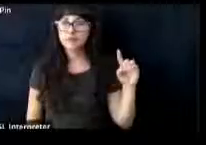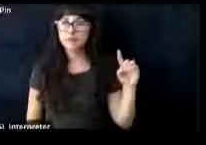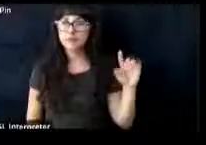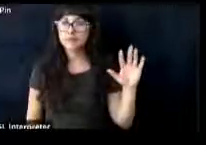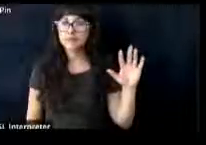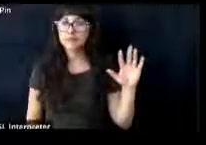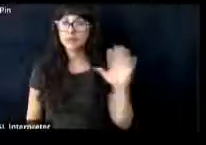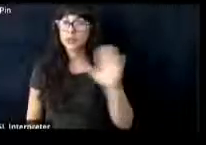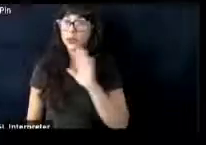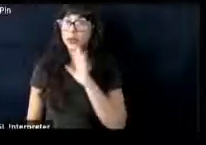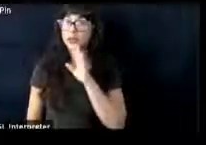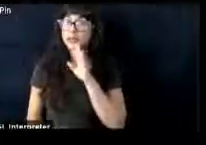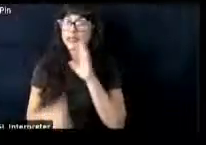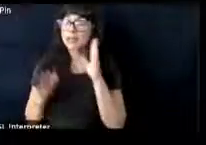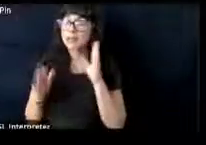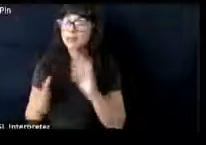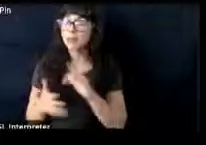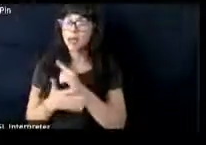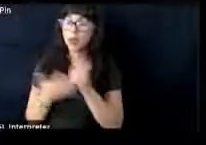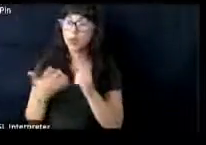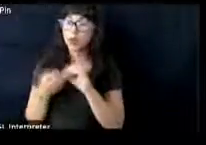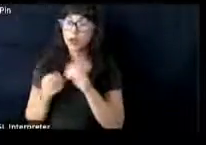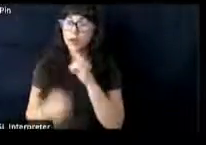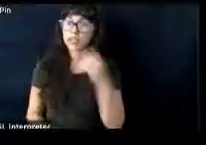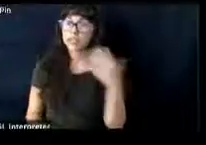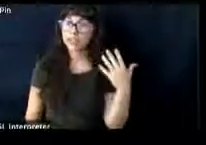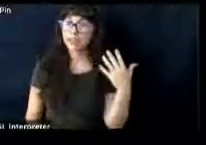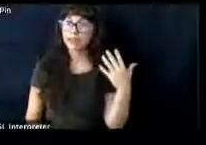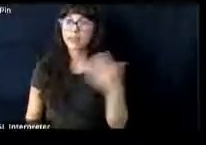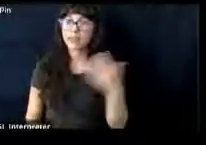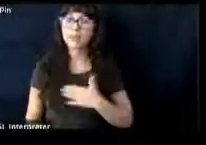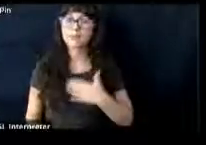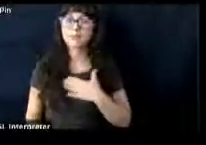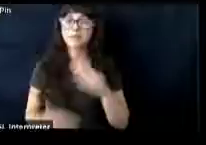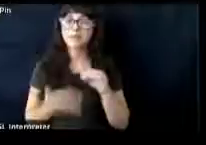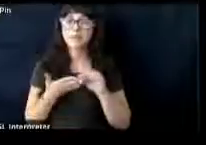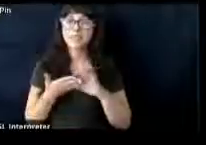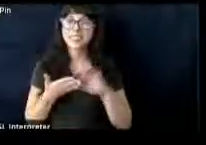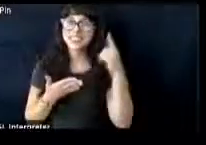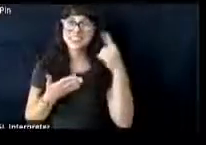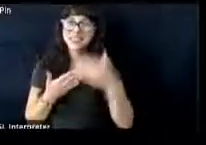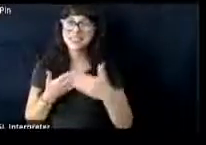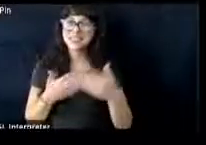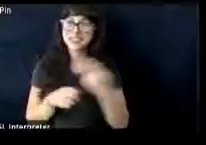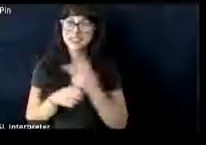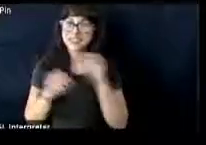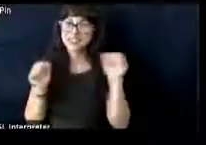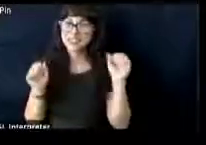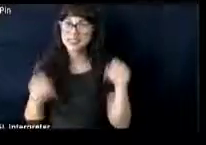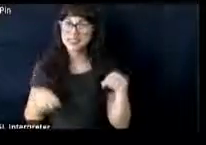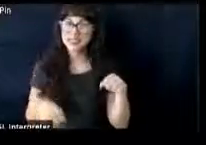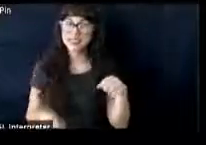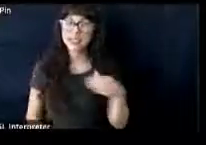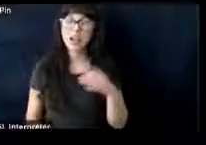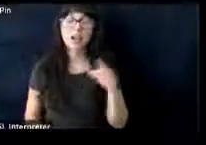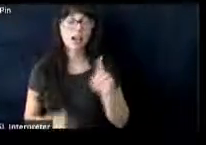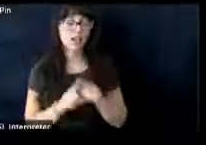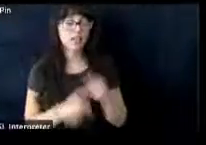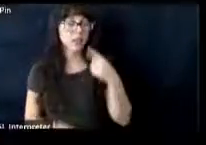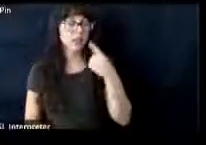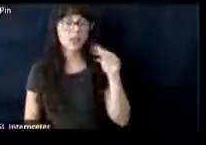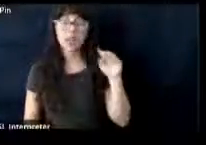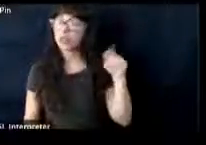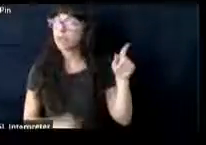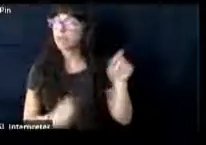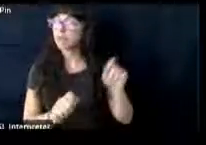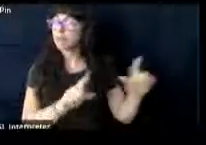Your speaker order number is number 5, if you'll please make note of that for future reference. And if you'll please let the mapper know what area you would like to discuss